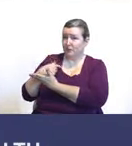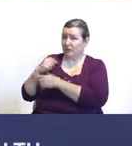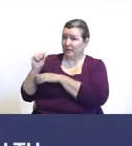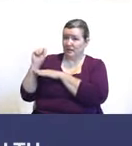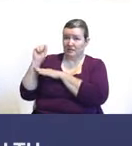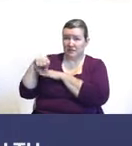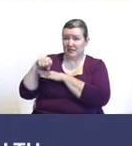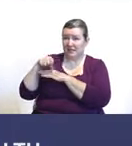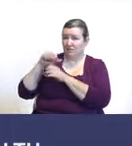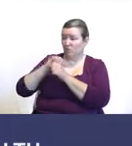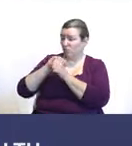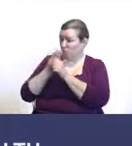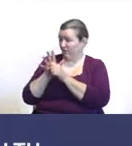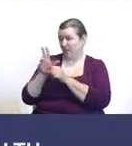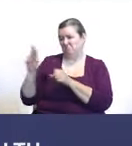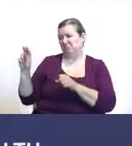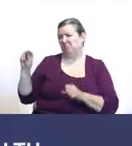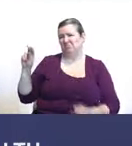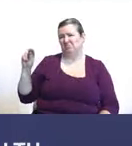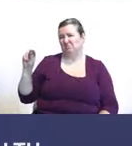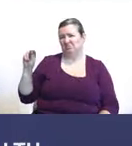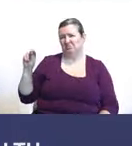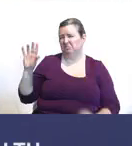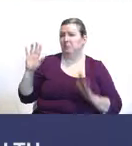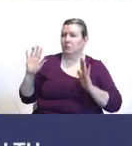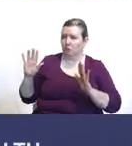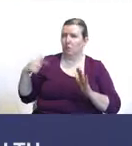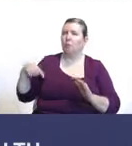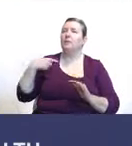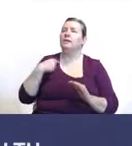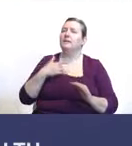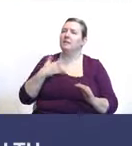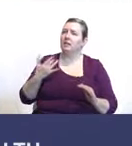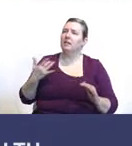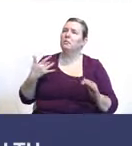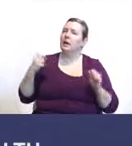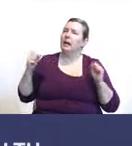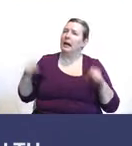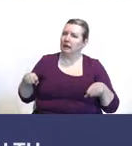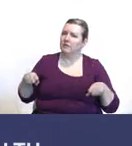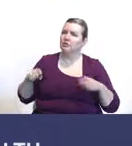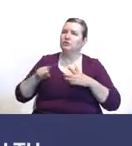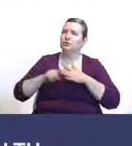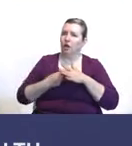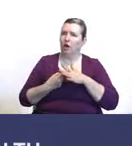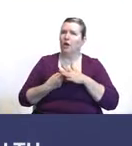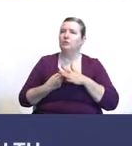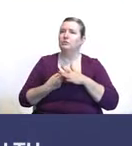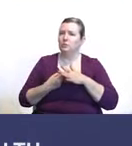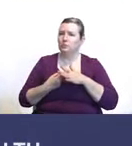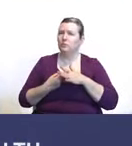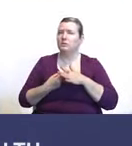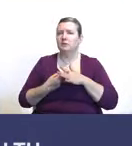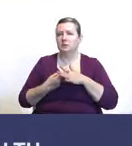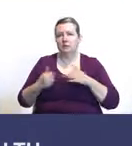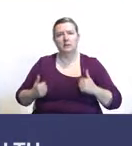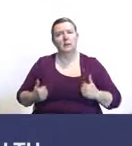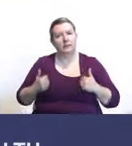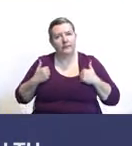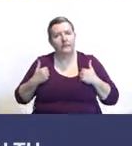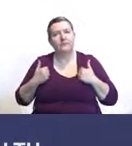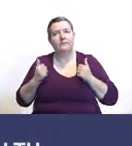we're saying. We're saying that we can begin to responsibly live in its midst. You know,